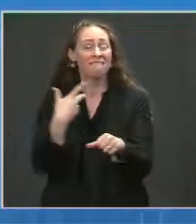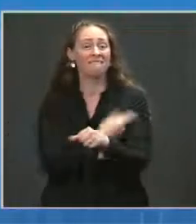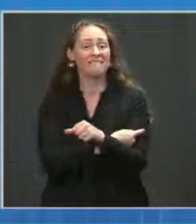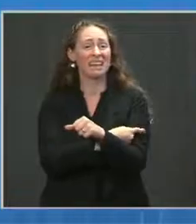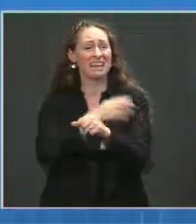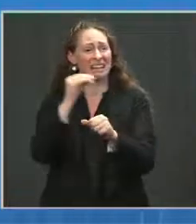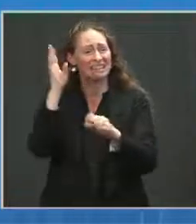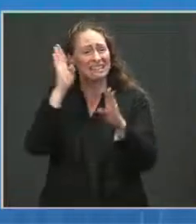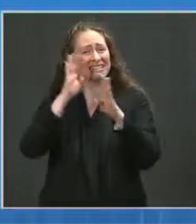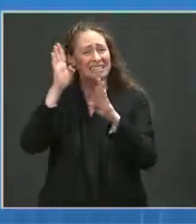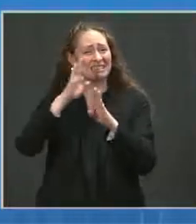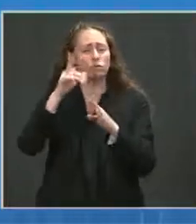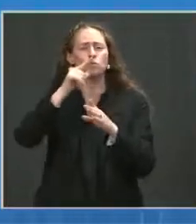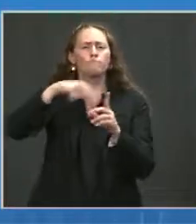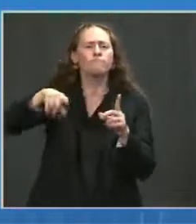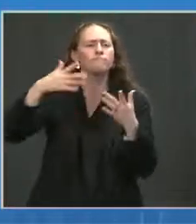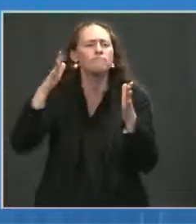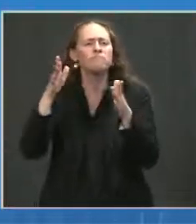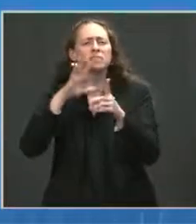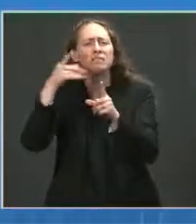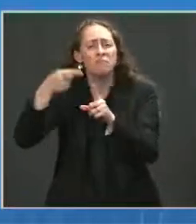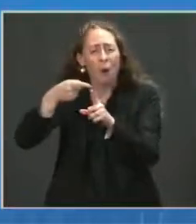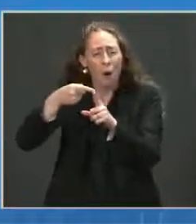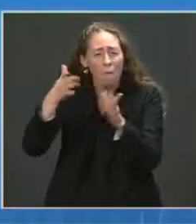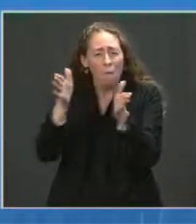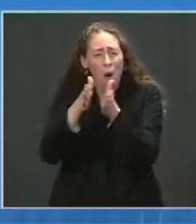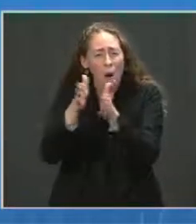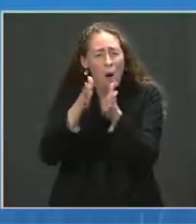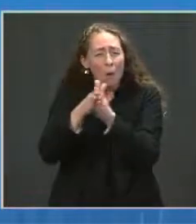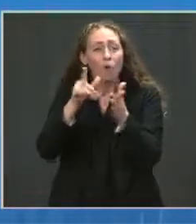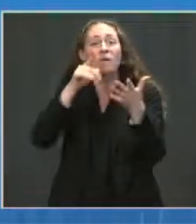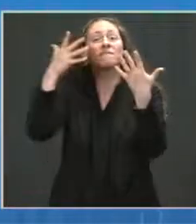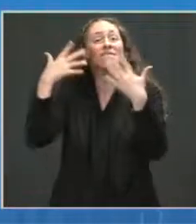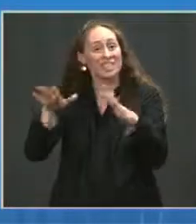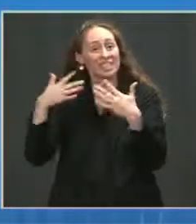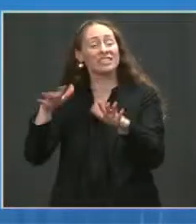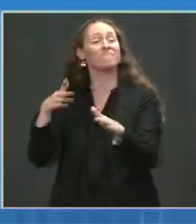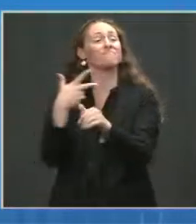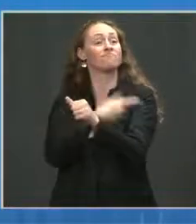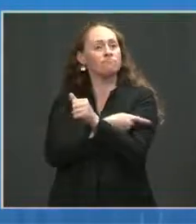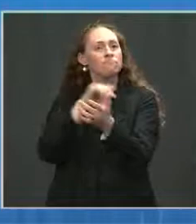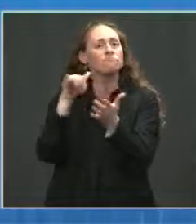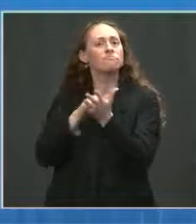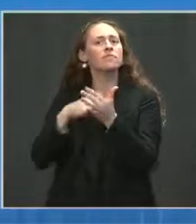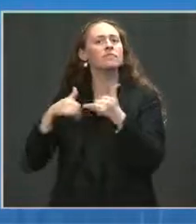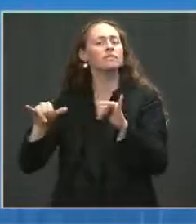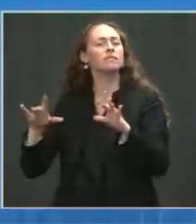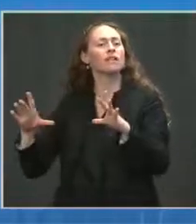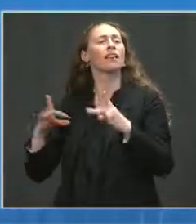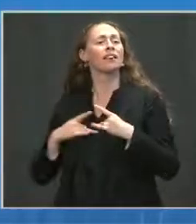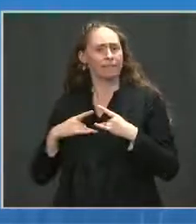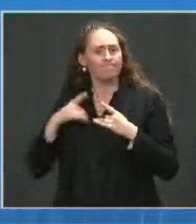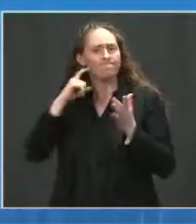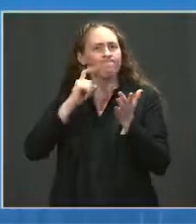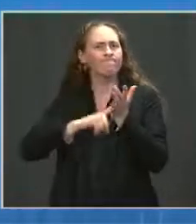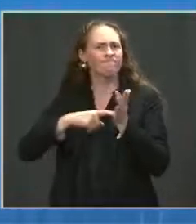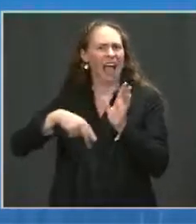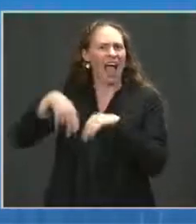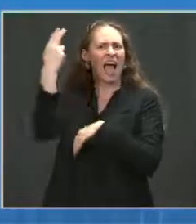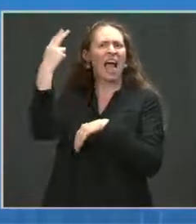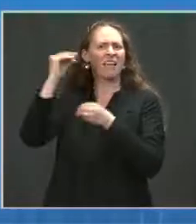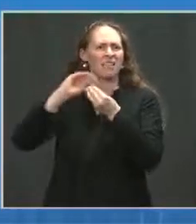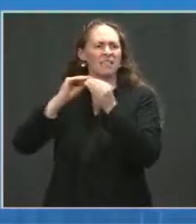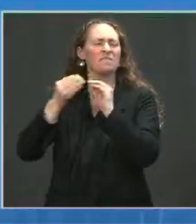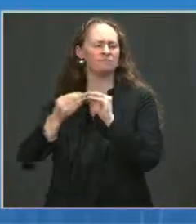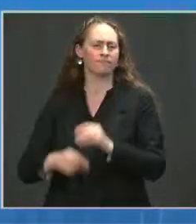small proportion of those who are vaccinated and become infected. Last week, we published data on an outbreak in Barnstable